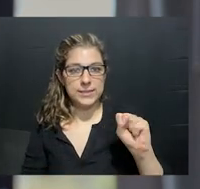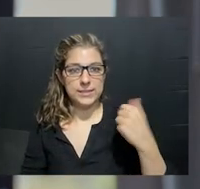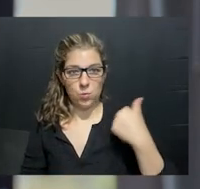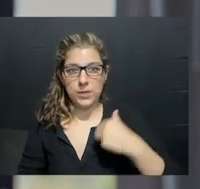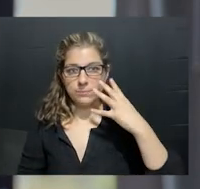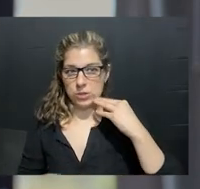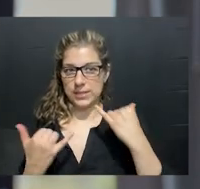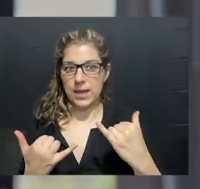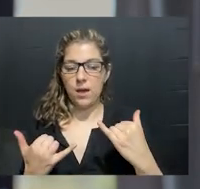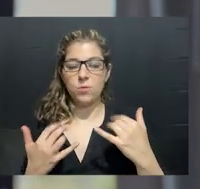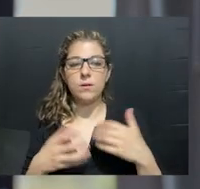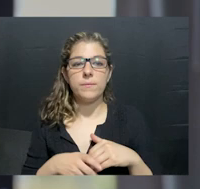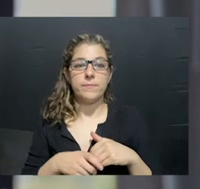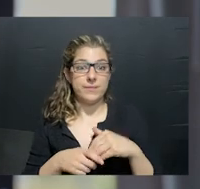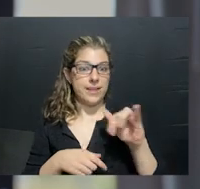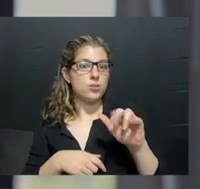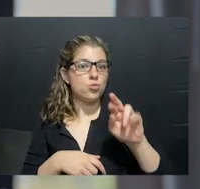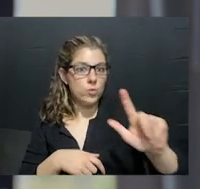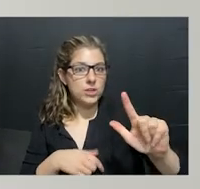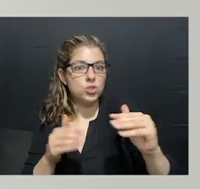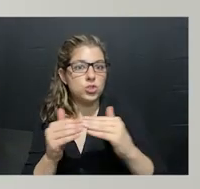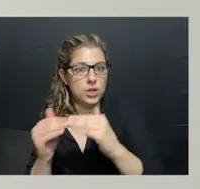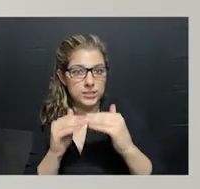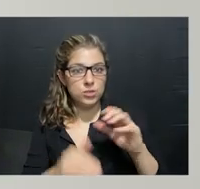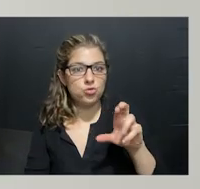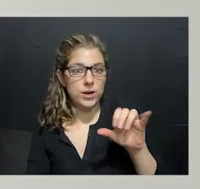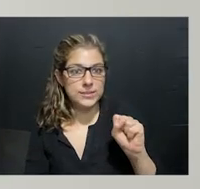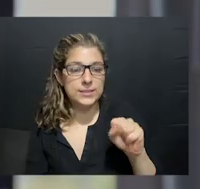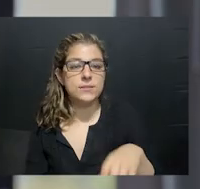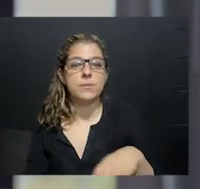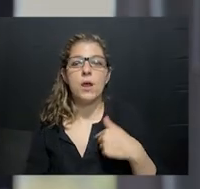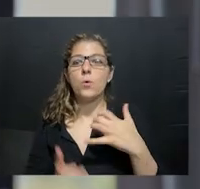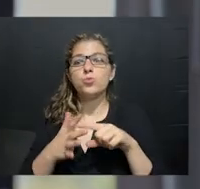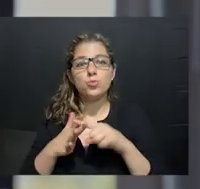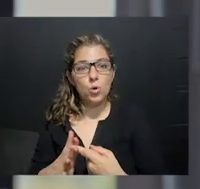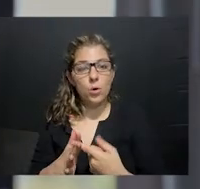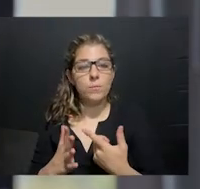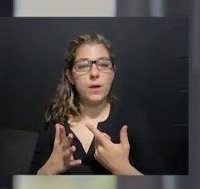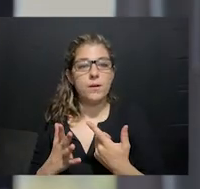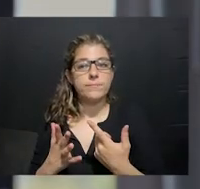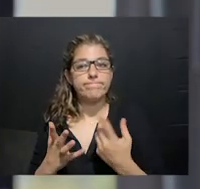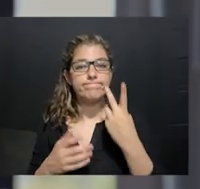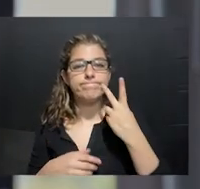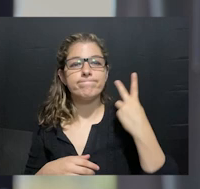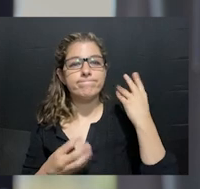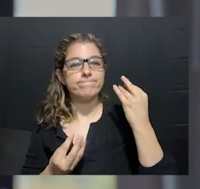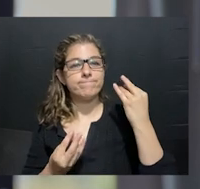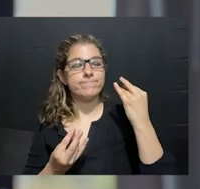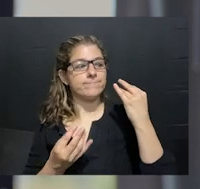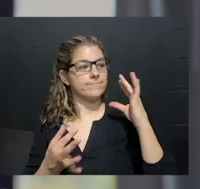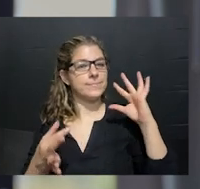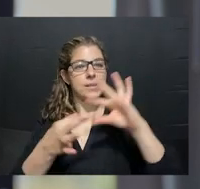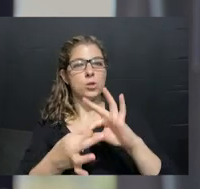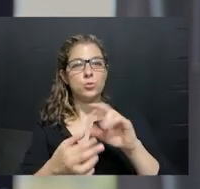we're confronting at this moment. That's the racial justice crisis. But I want to start by reflecting in part and